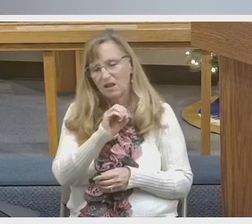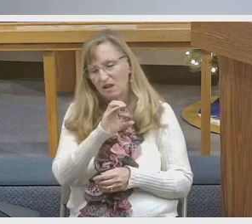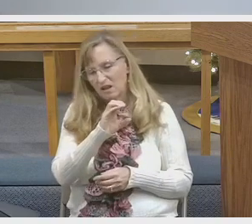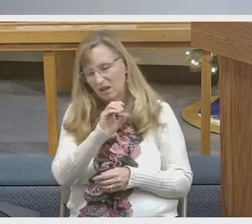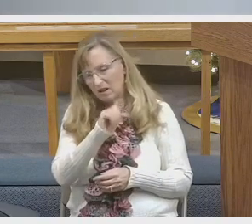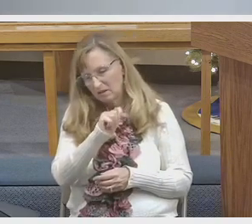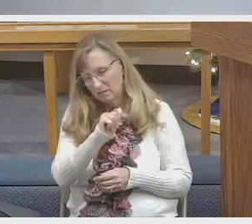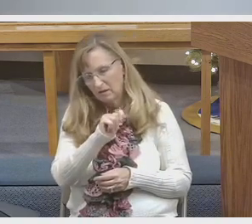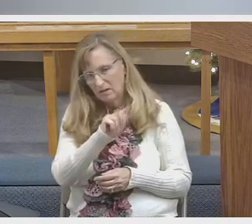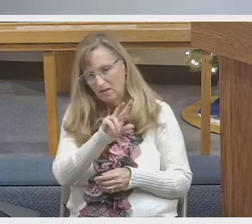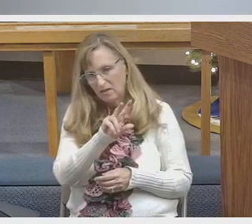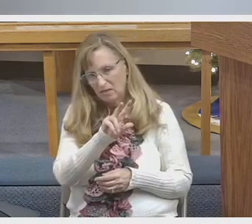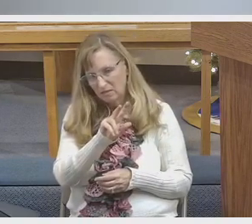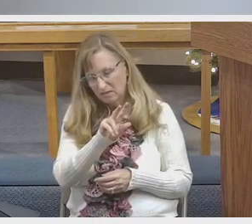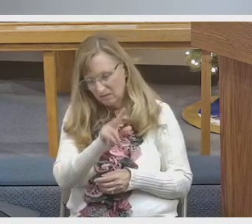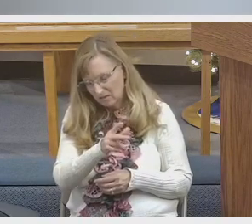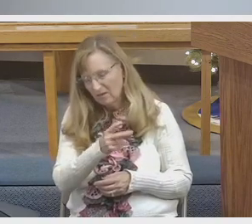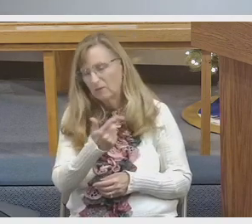a pitchfork and